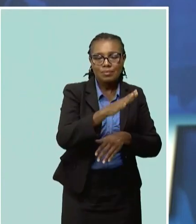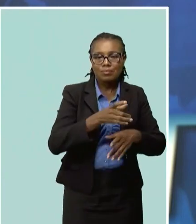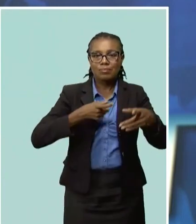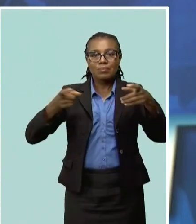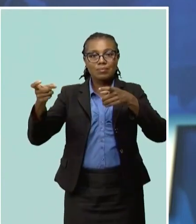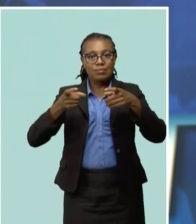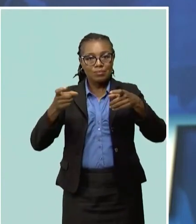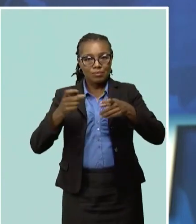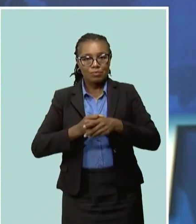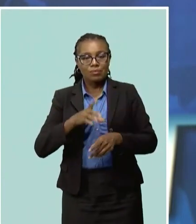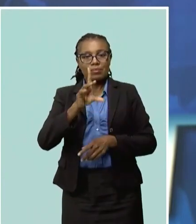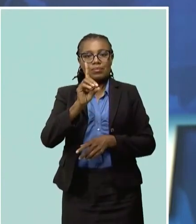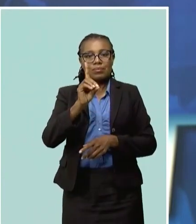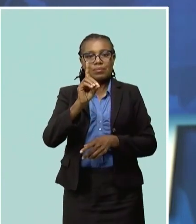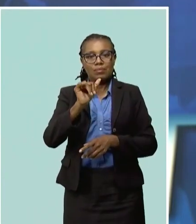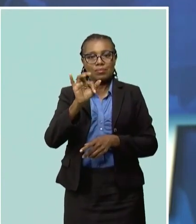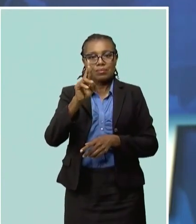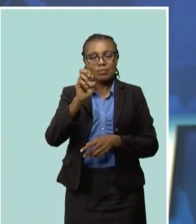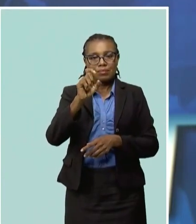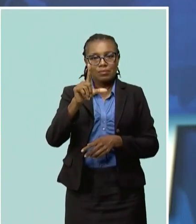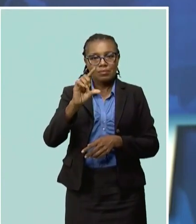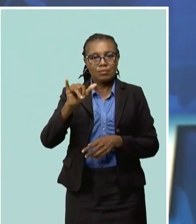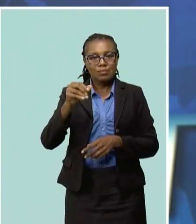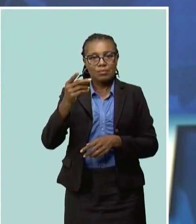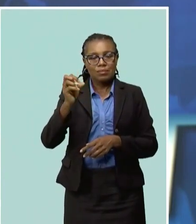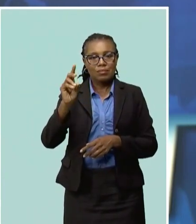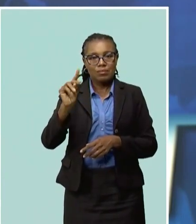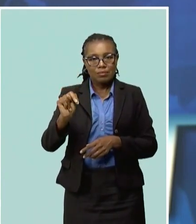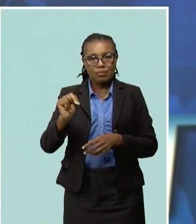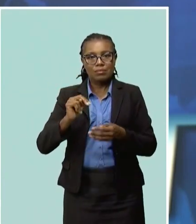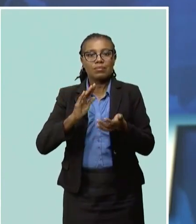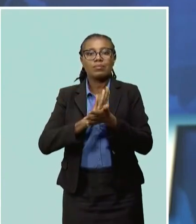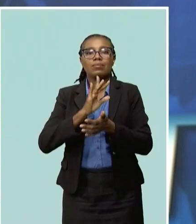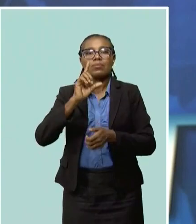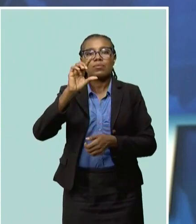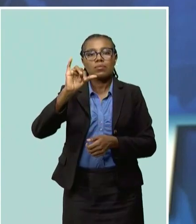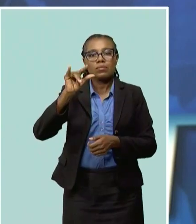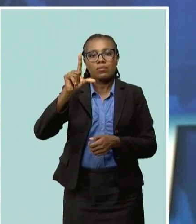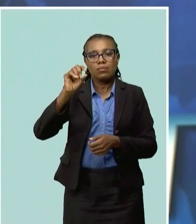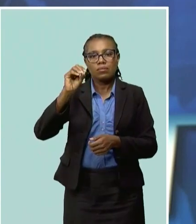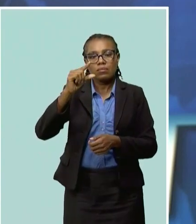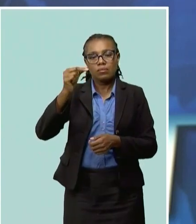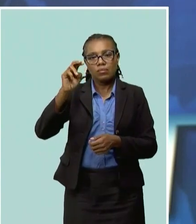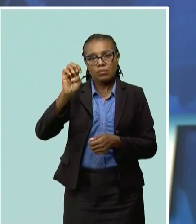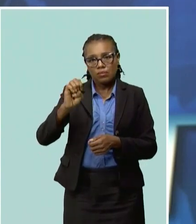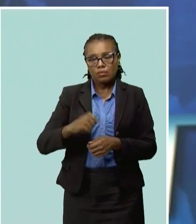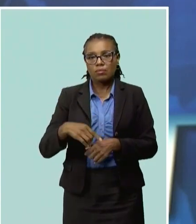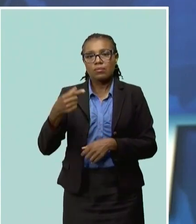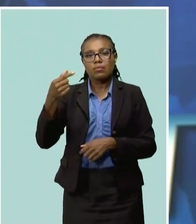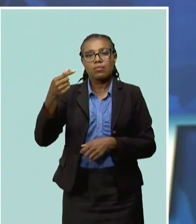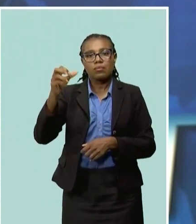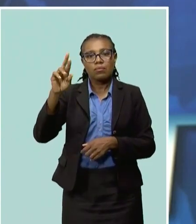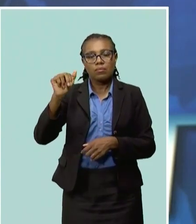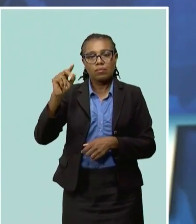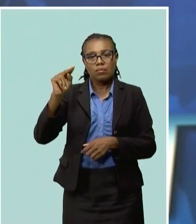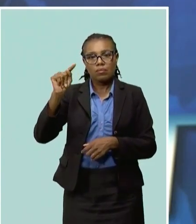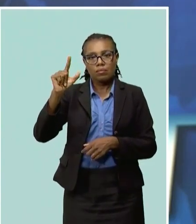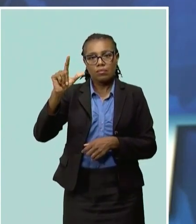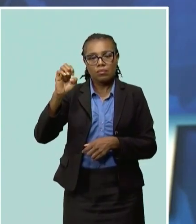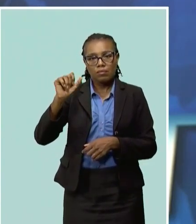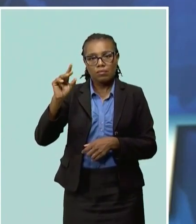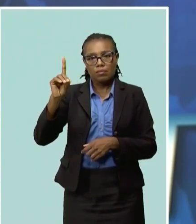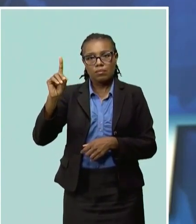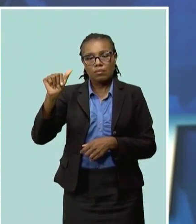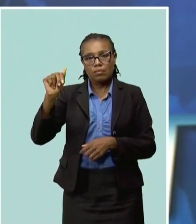These are the Darrell Jordan Secondary, the Lodge School, Grantley Adams Memorial and the Allen School. Ms. Holder